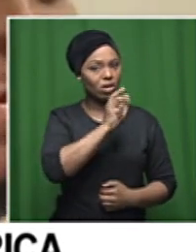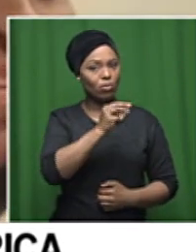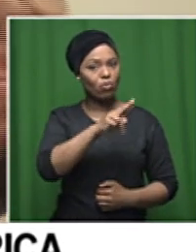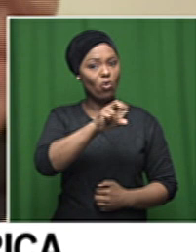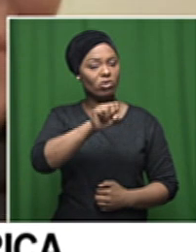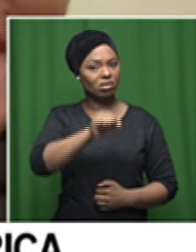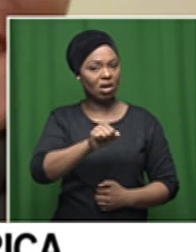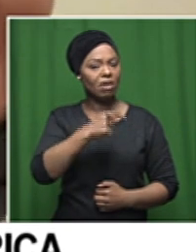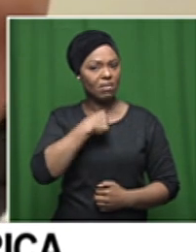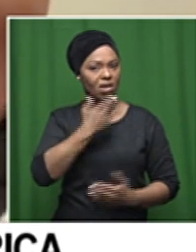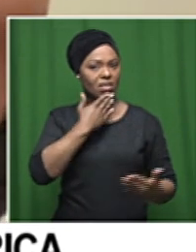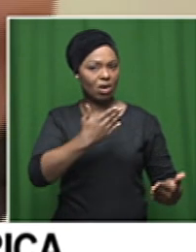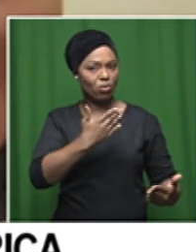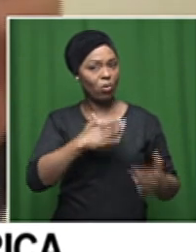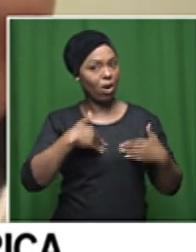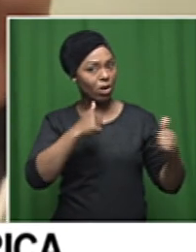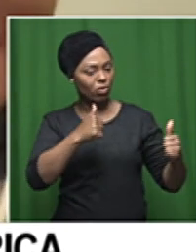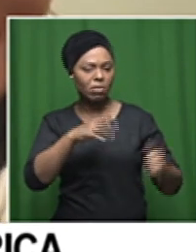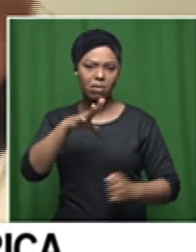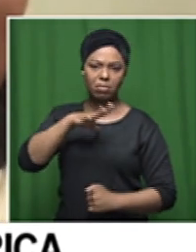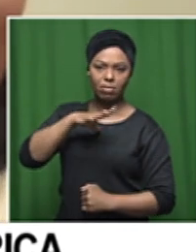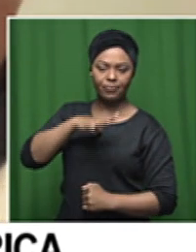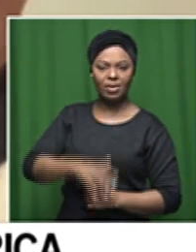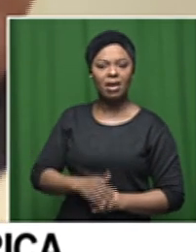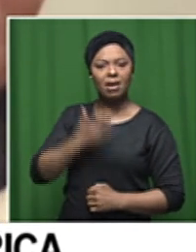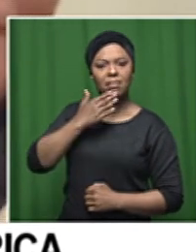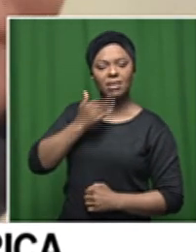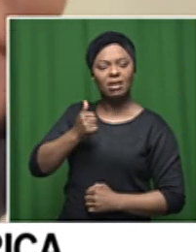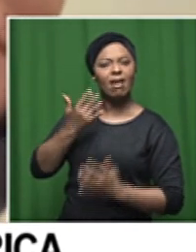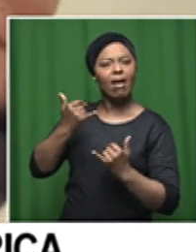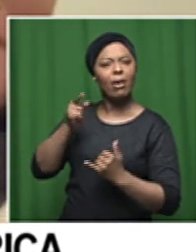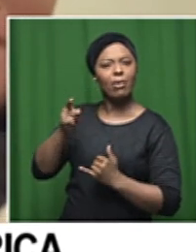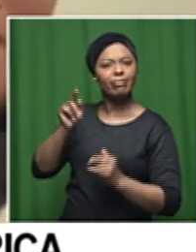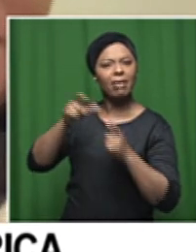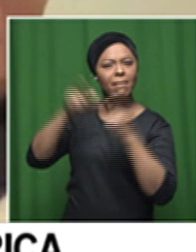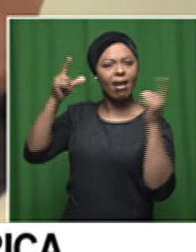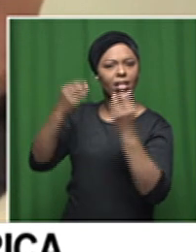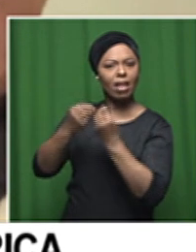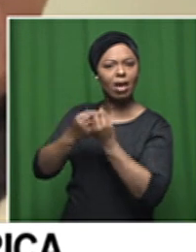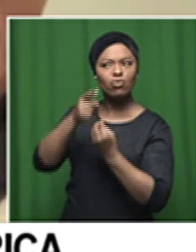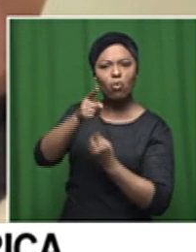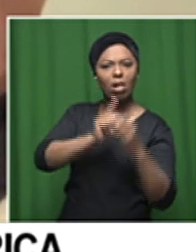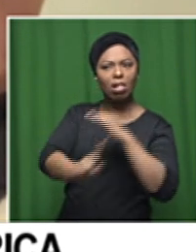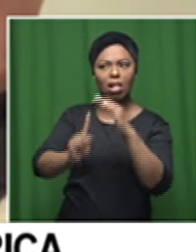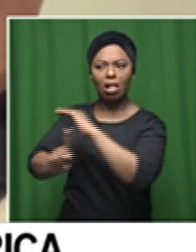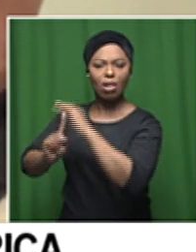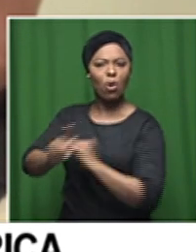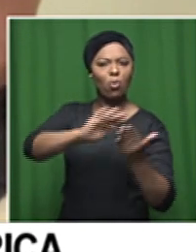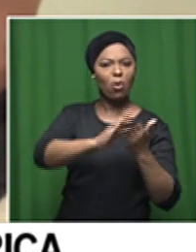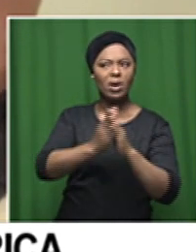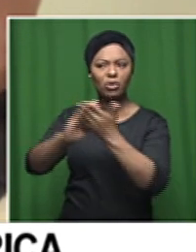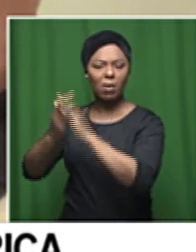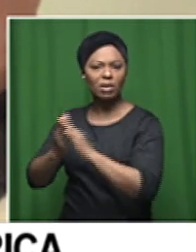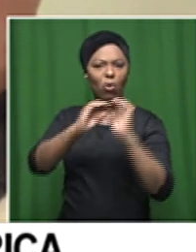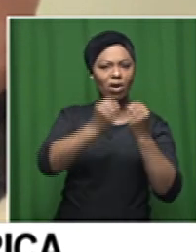Ngiyabonga. Siyaphila kunjani? Siyaphila nathi. So the big thing here is, siyazi ukuthi you work with a lot of community organizations to make sure that